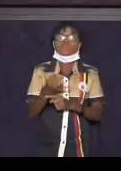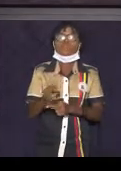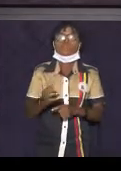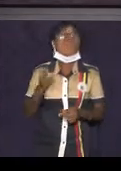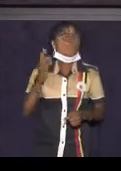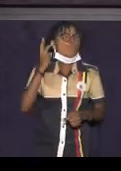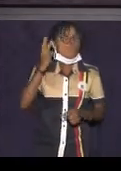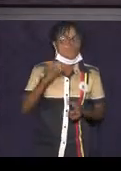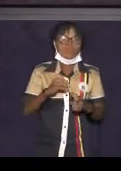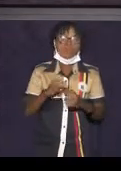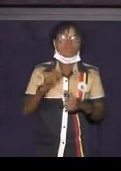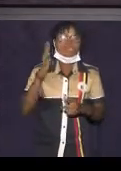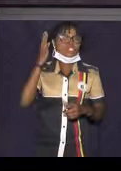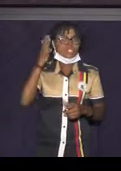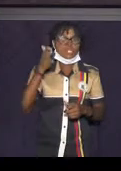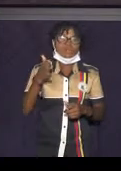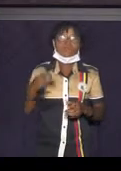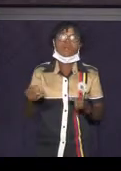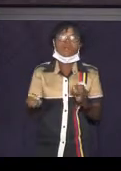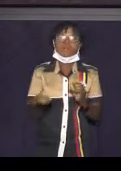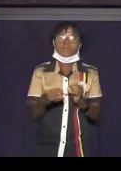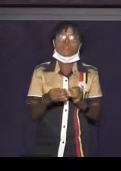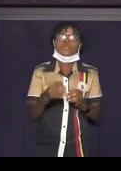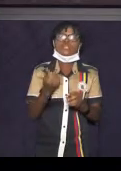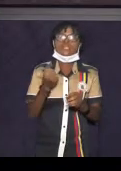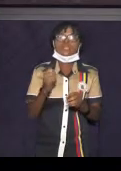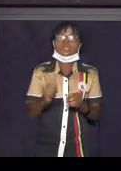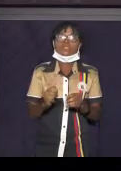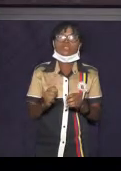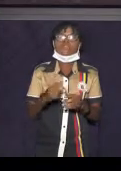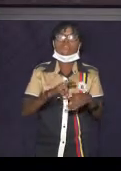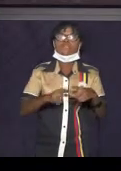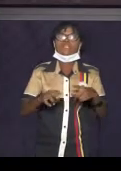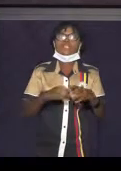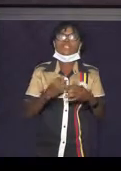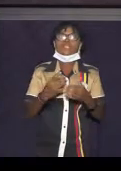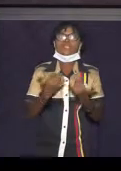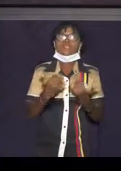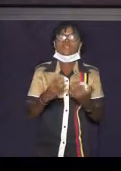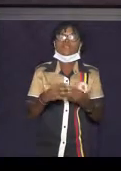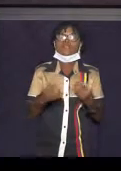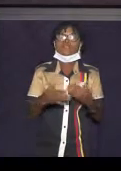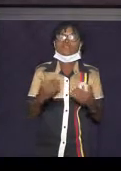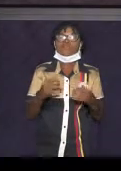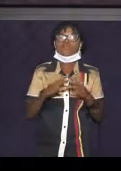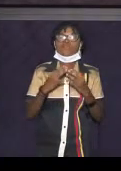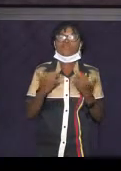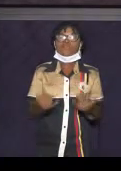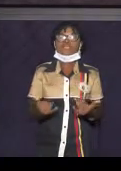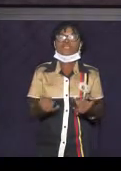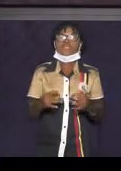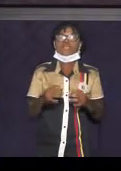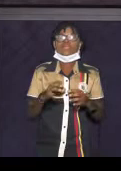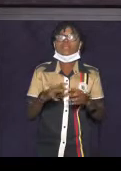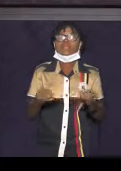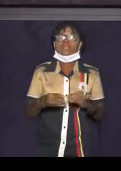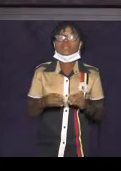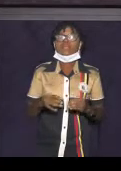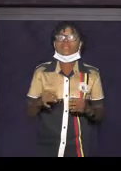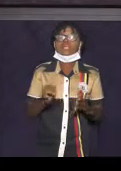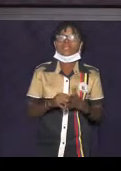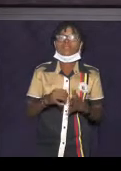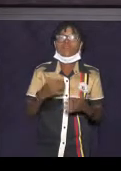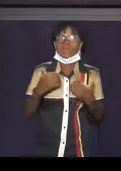will or shall plus the verb in the simple present tense. So that's why we have